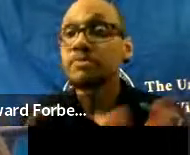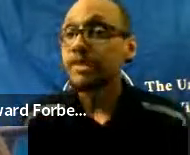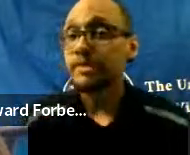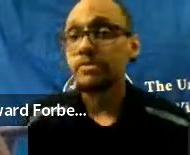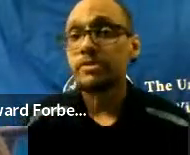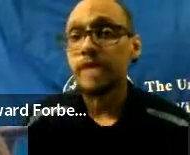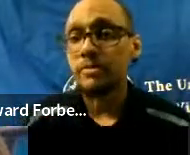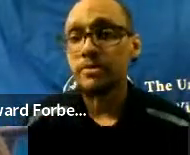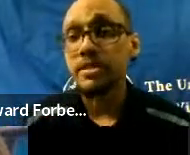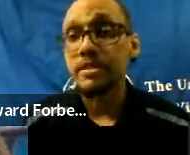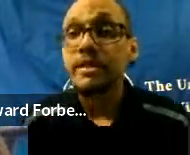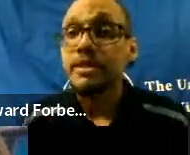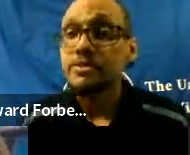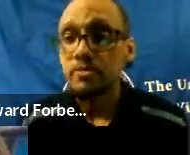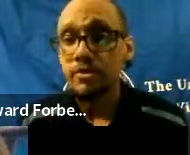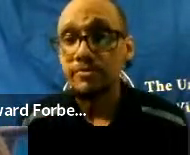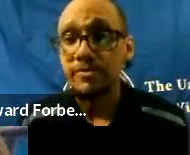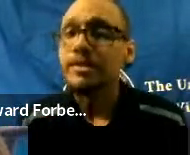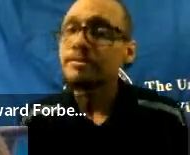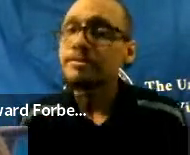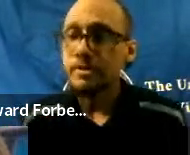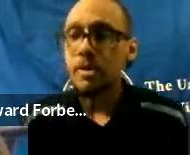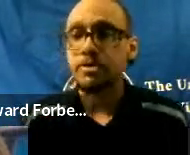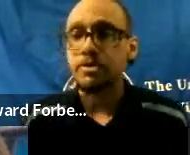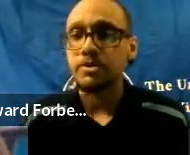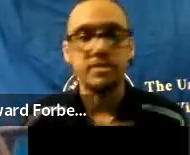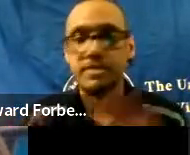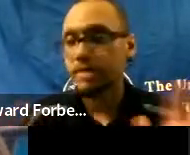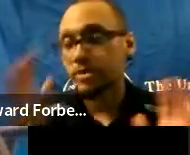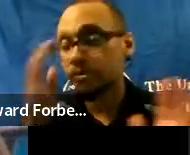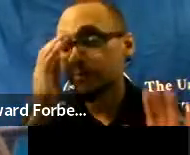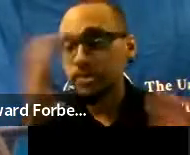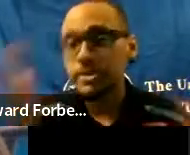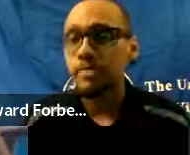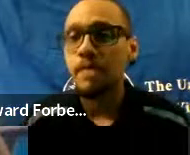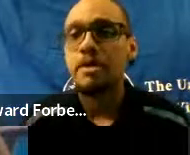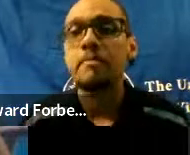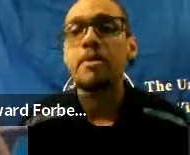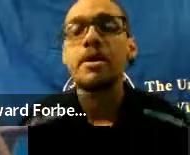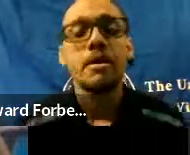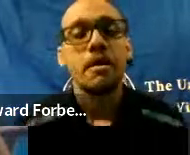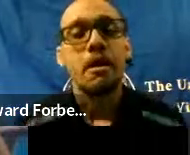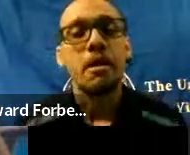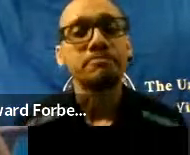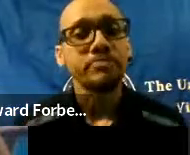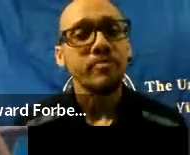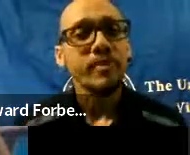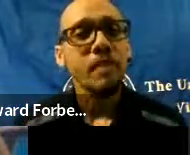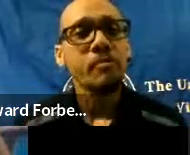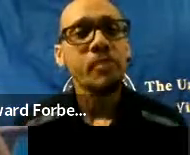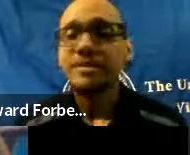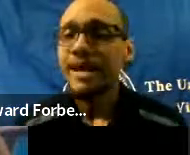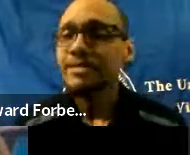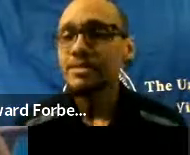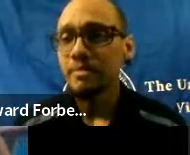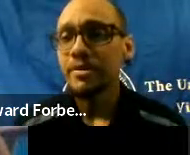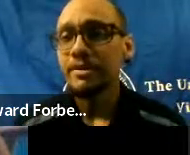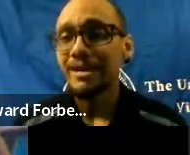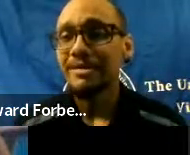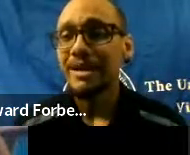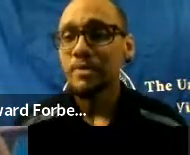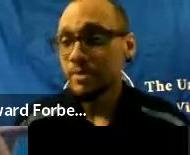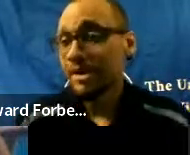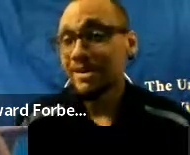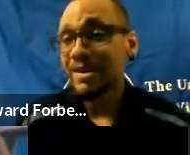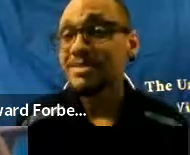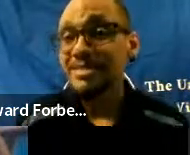and then we provide them with the opportunity to get scuba certified if they want to. It's not, we don't force it upon them. But that is